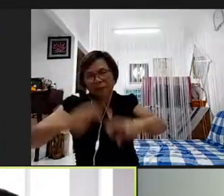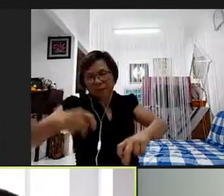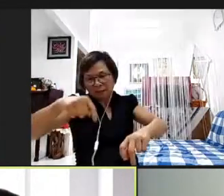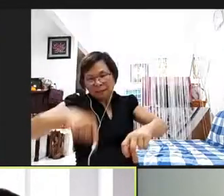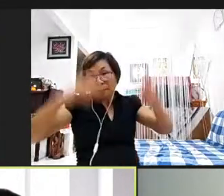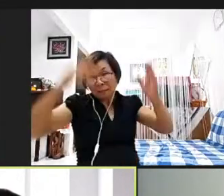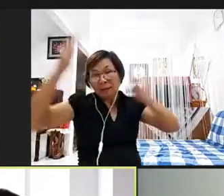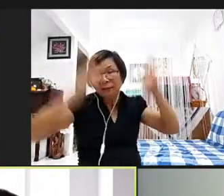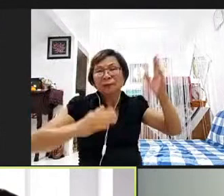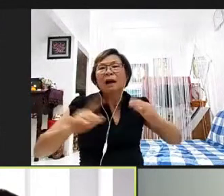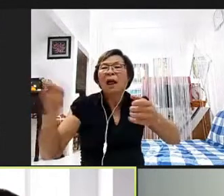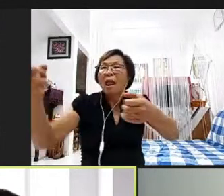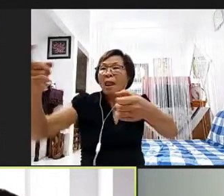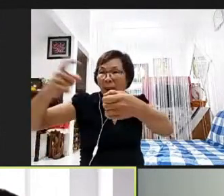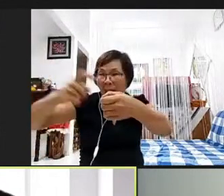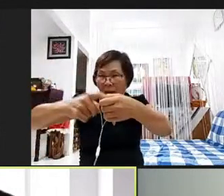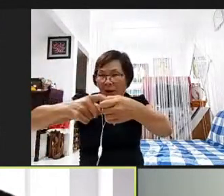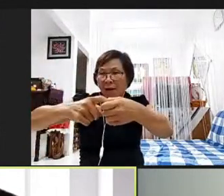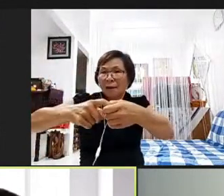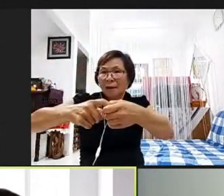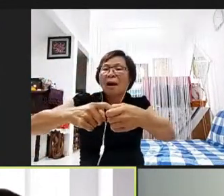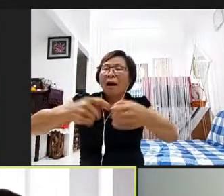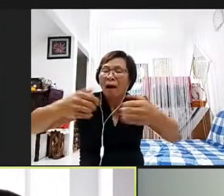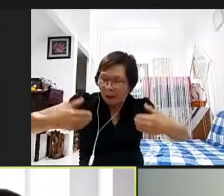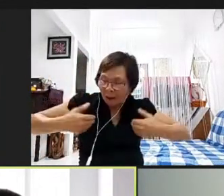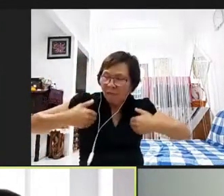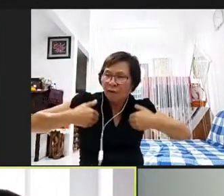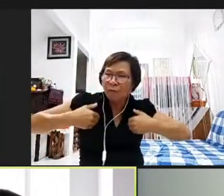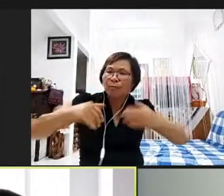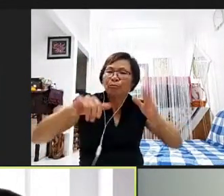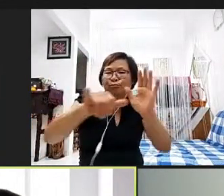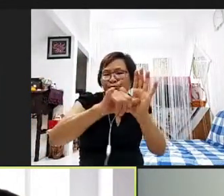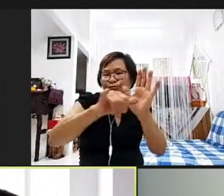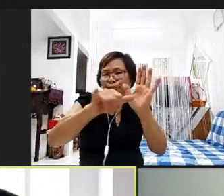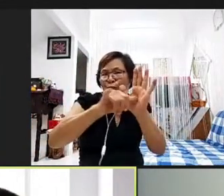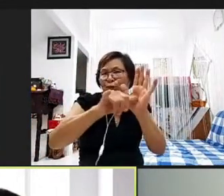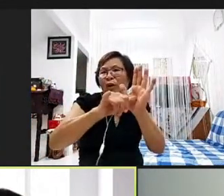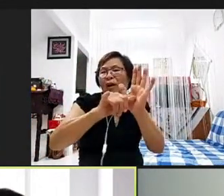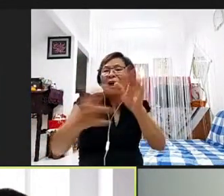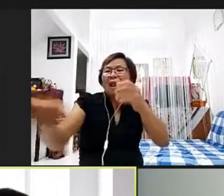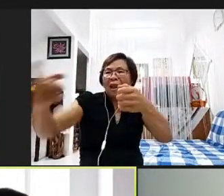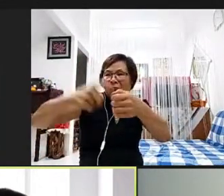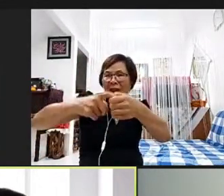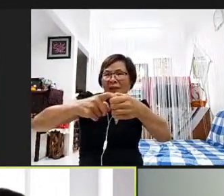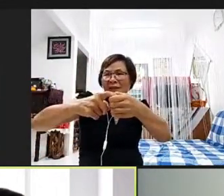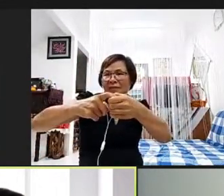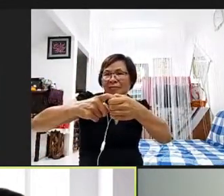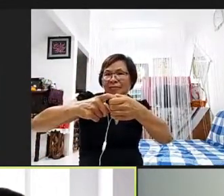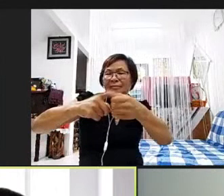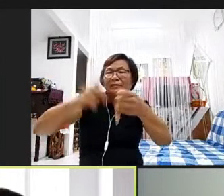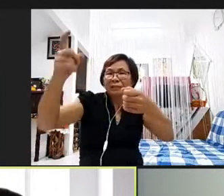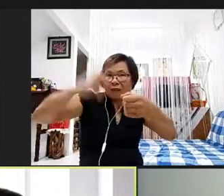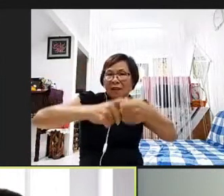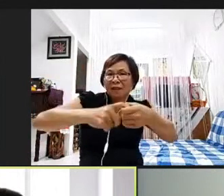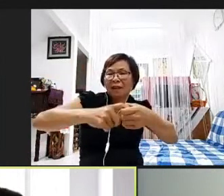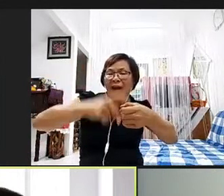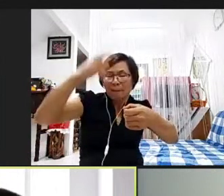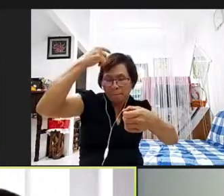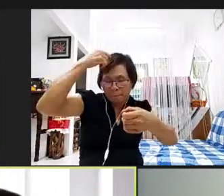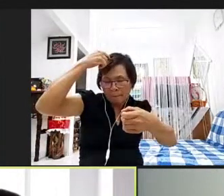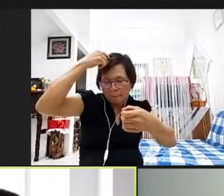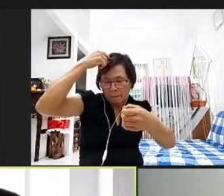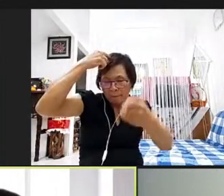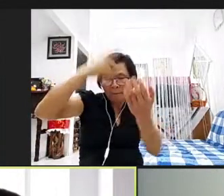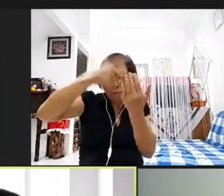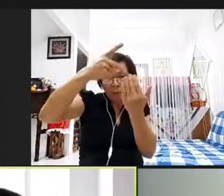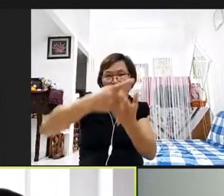give you the link. Mindful Gym program is available on YouTube. So I'll give you the link to the Mindful Gym program YouTube